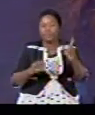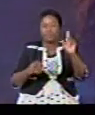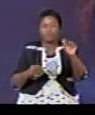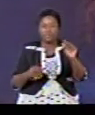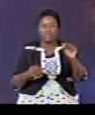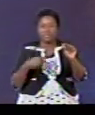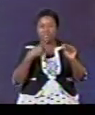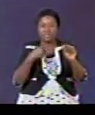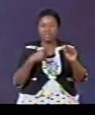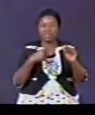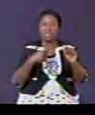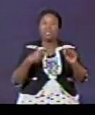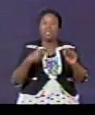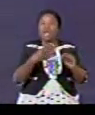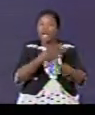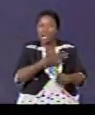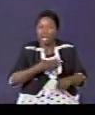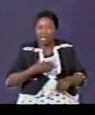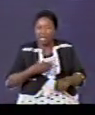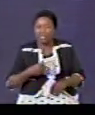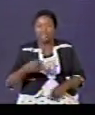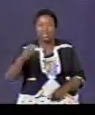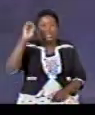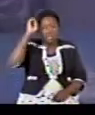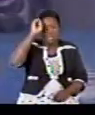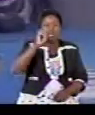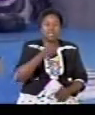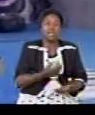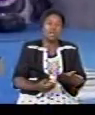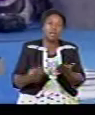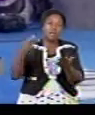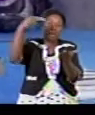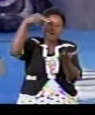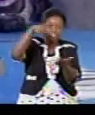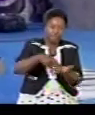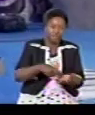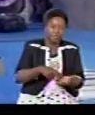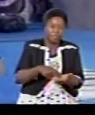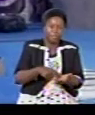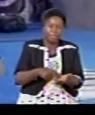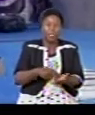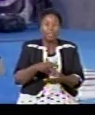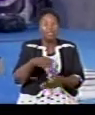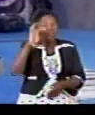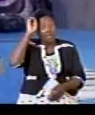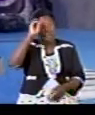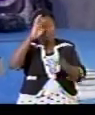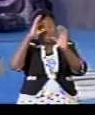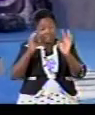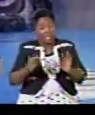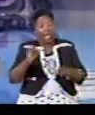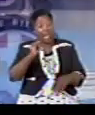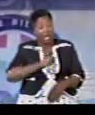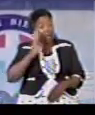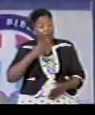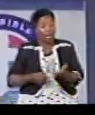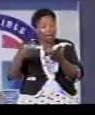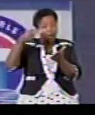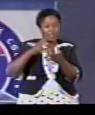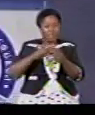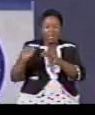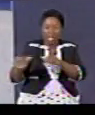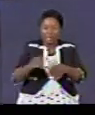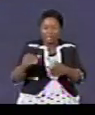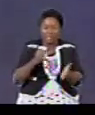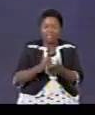it says, and he arose. He decided, I will arise. He acted